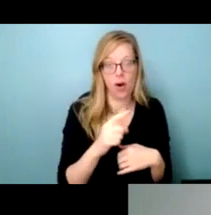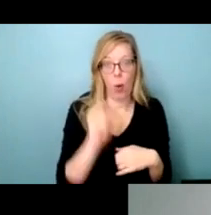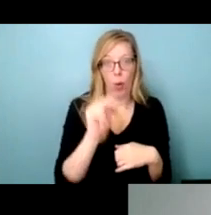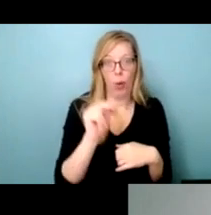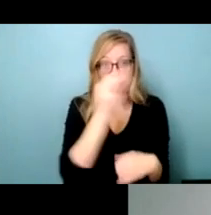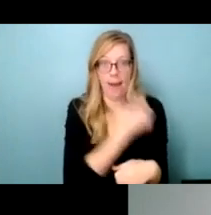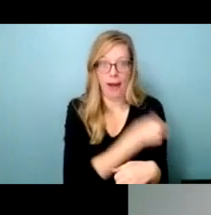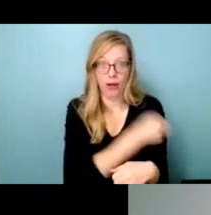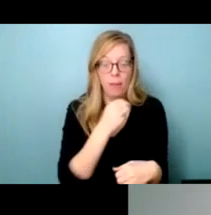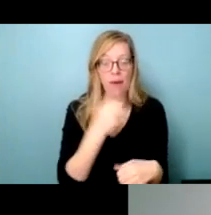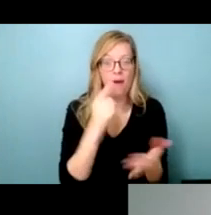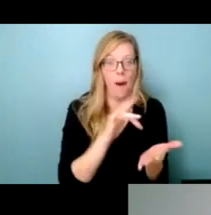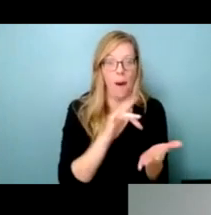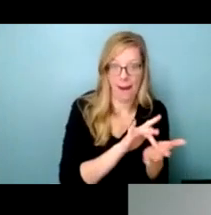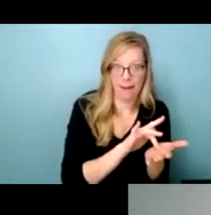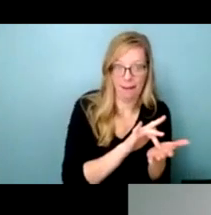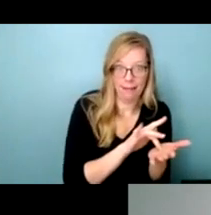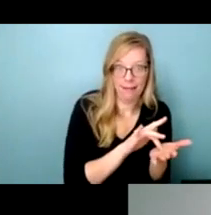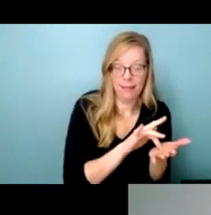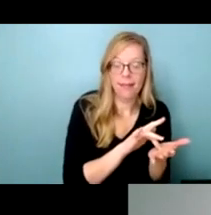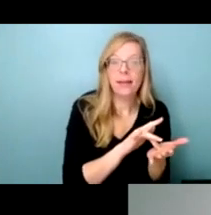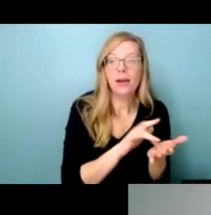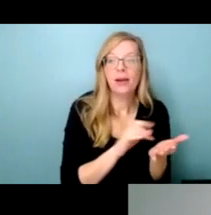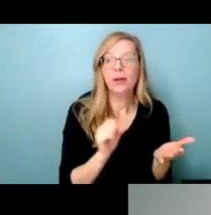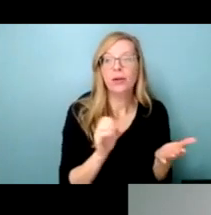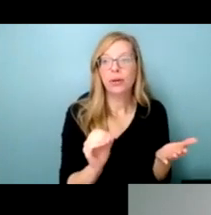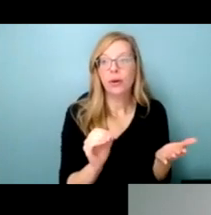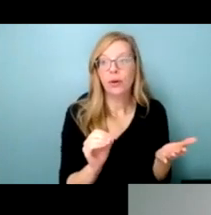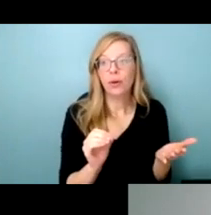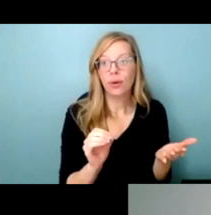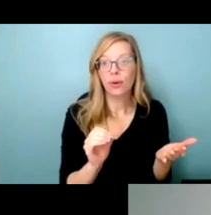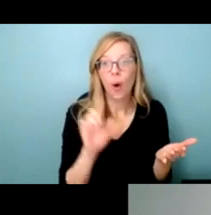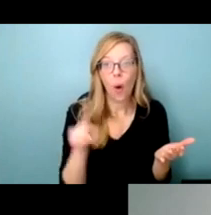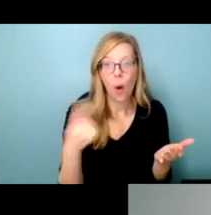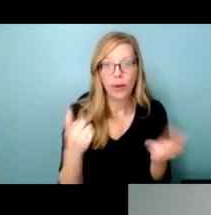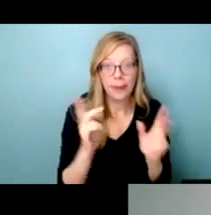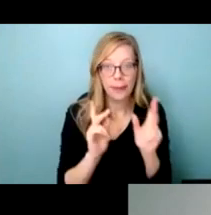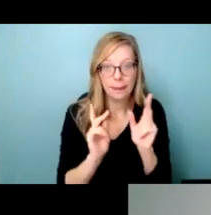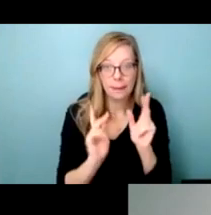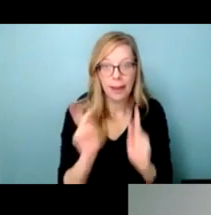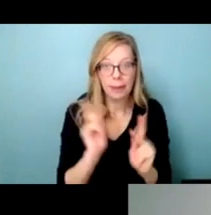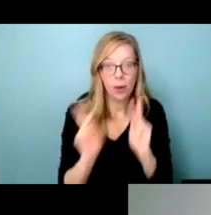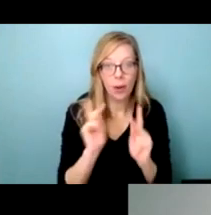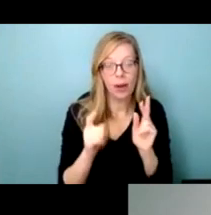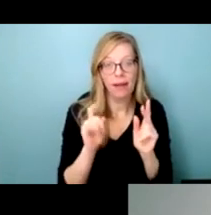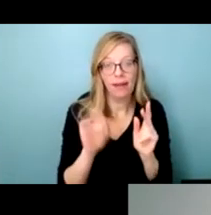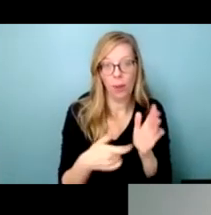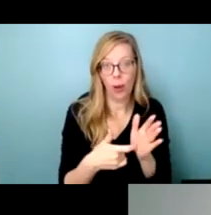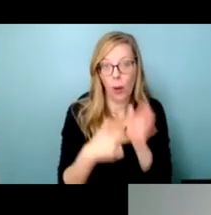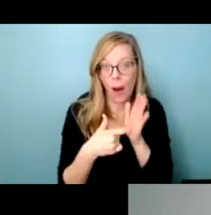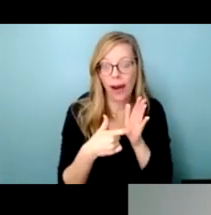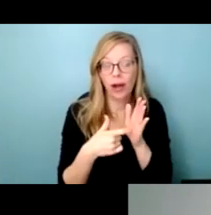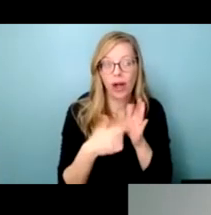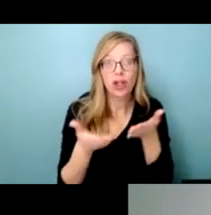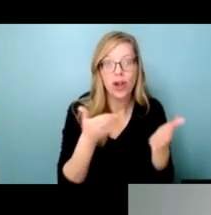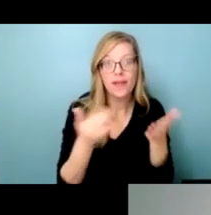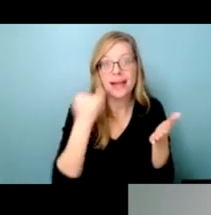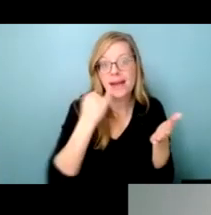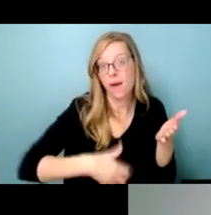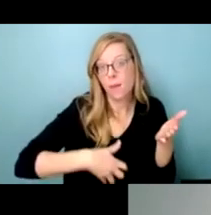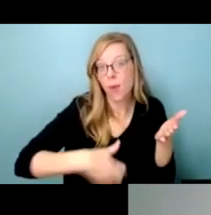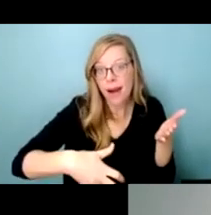of medical. So it's really just people that, you know, are requiring services when they're pregnant or